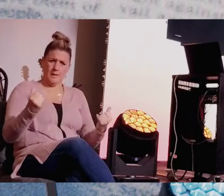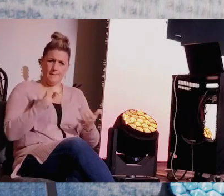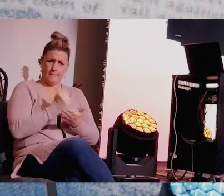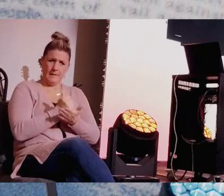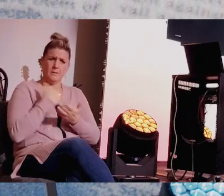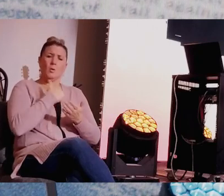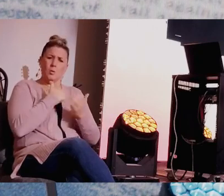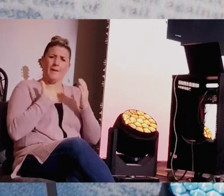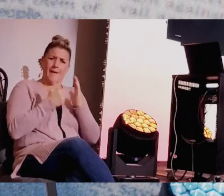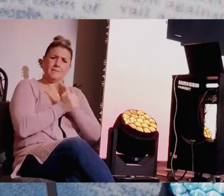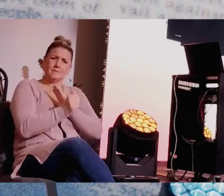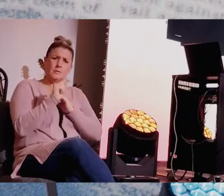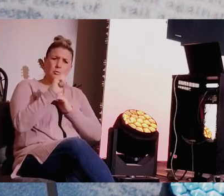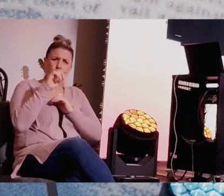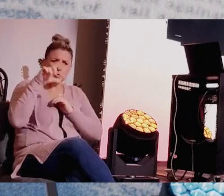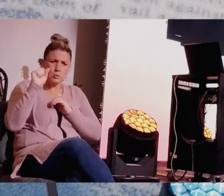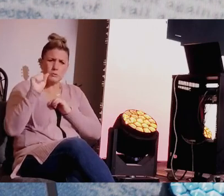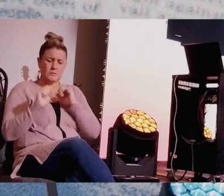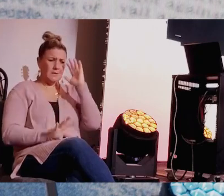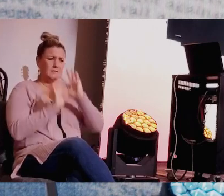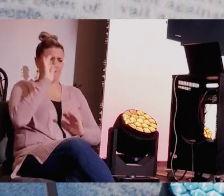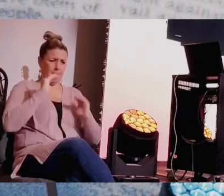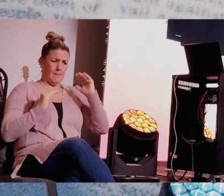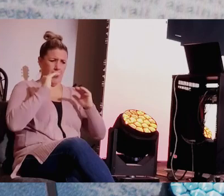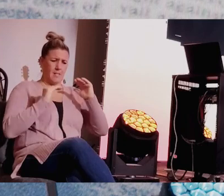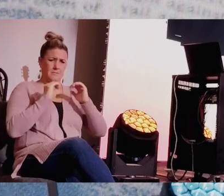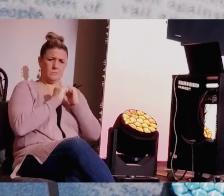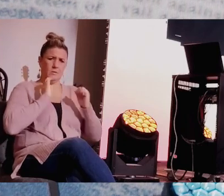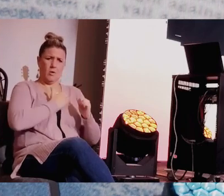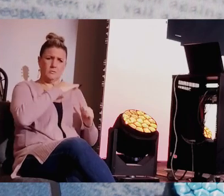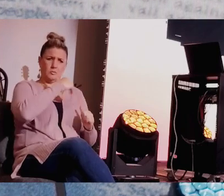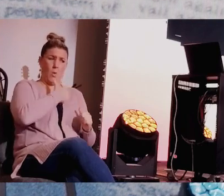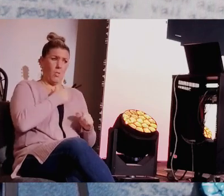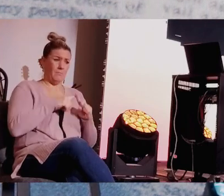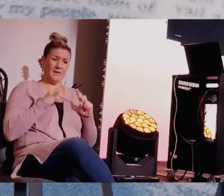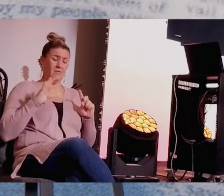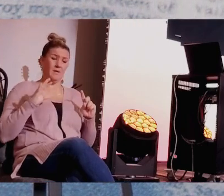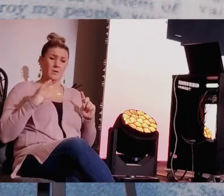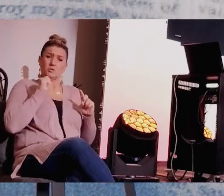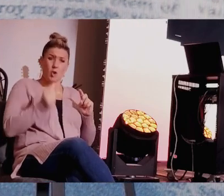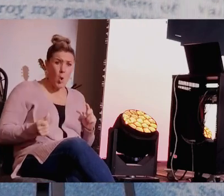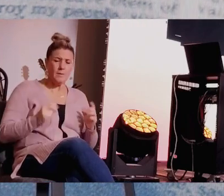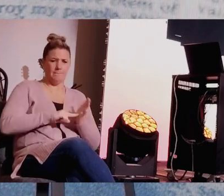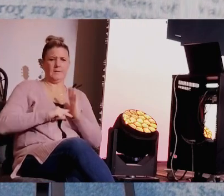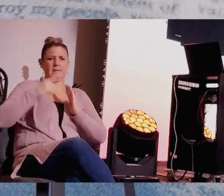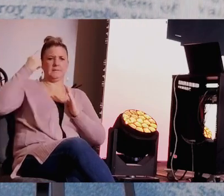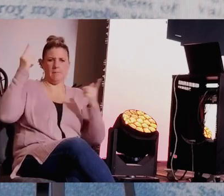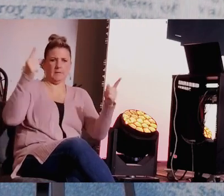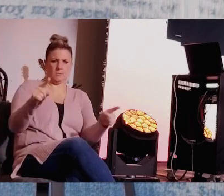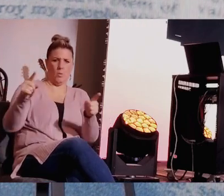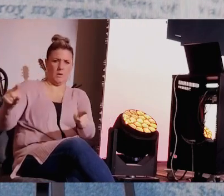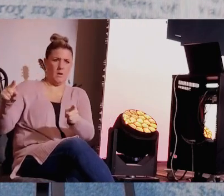We have the tools available today to find the balance in our soul. But if we don't, there's something going on. And